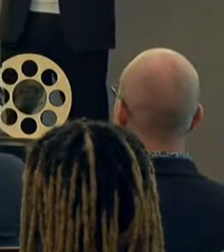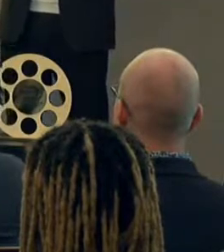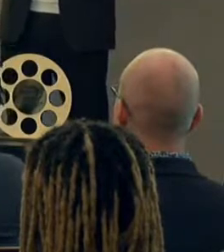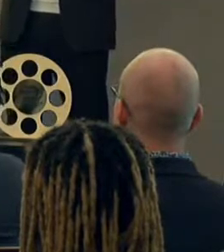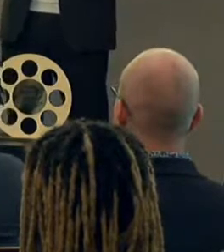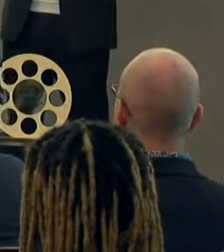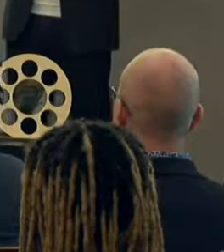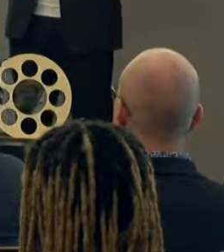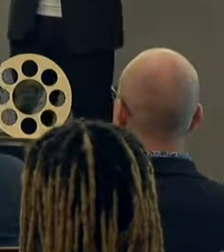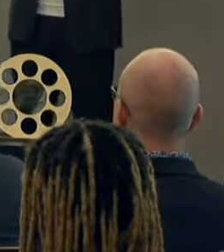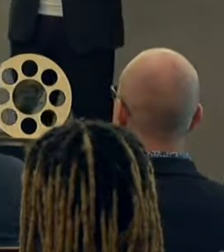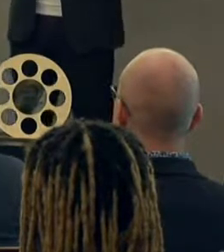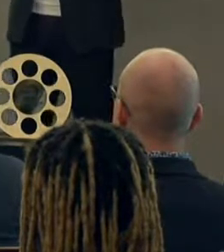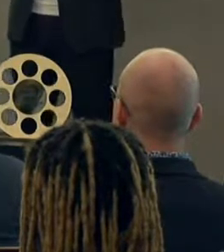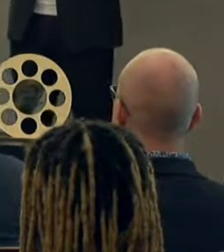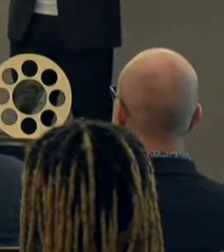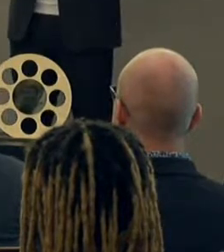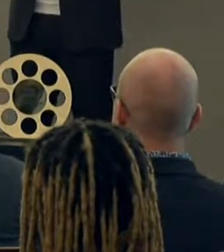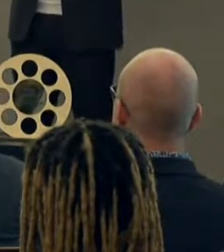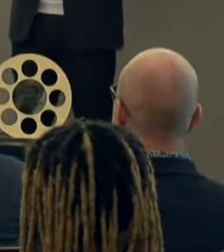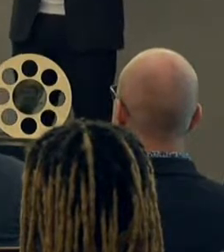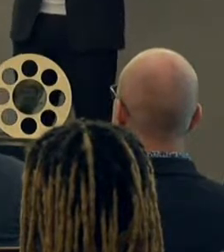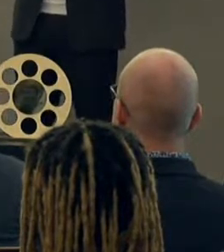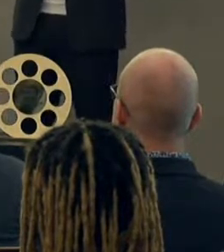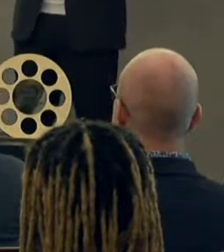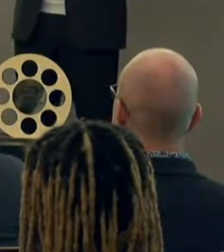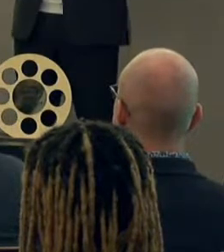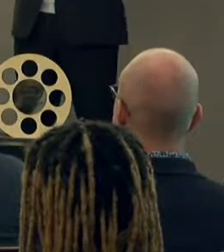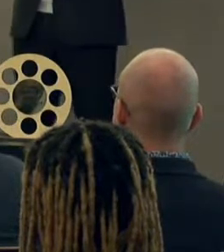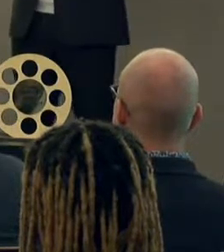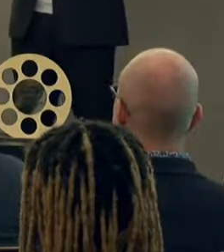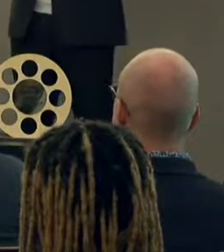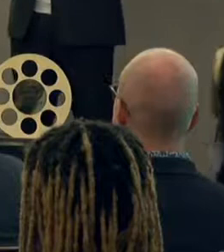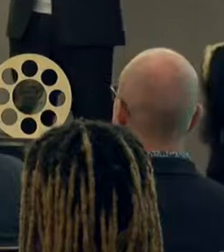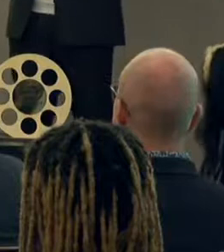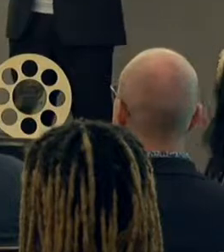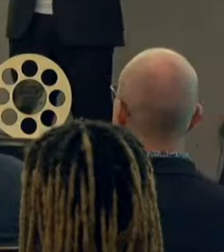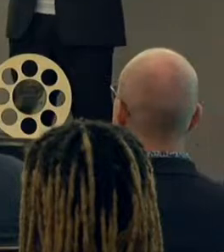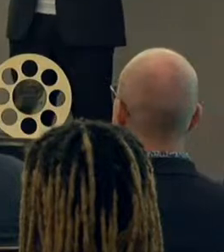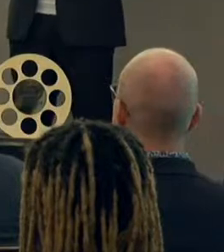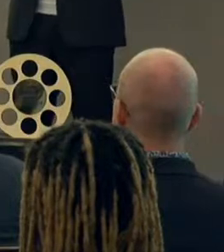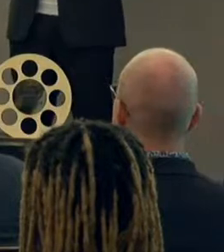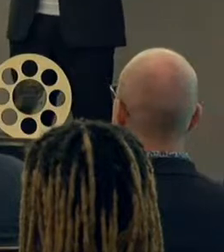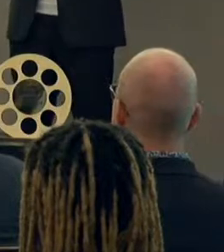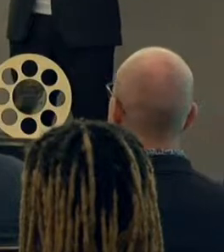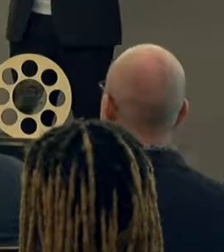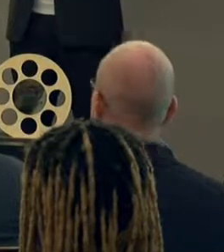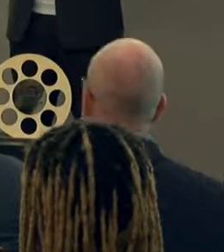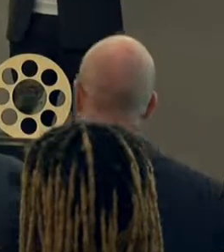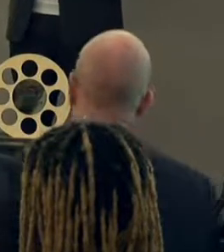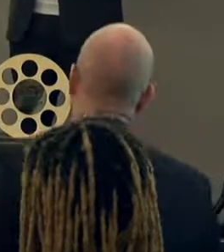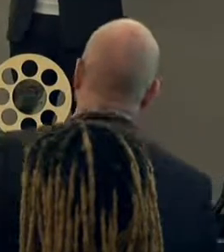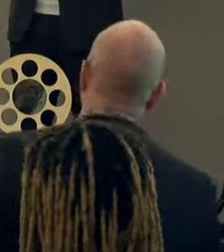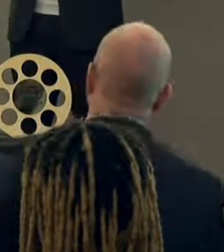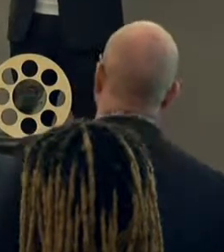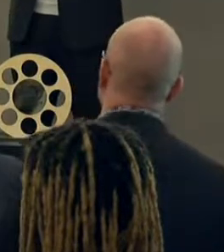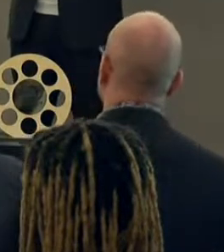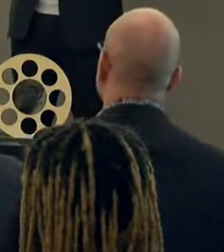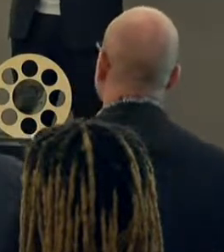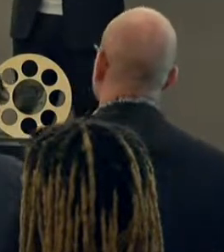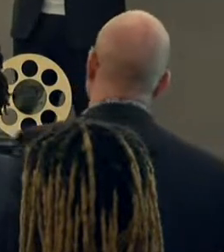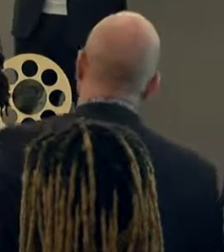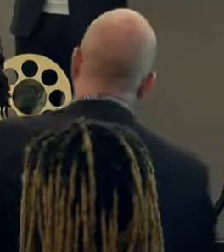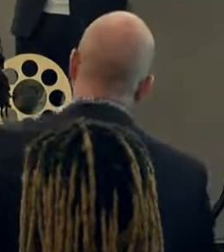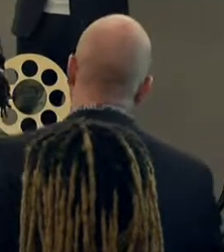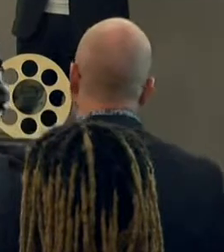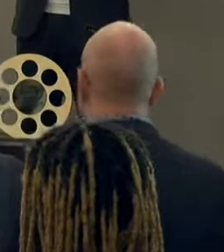No. I saw her. She got a prize, a very official prize, a couple of months ago, and